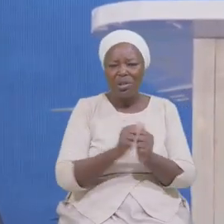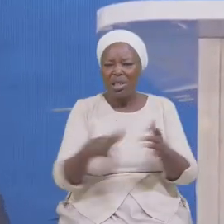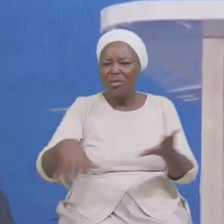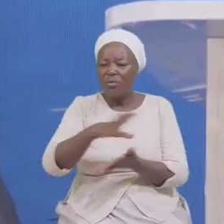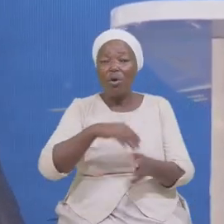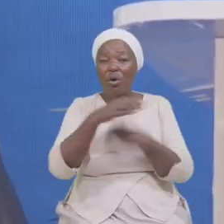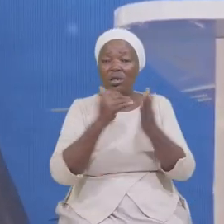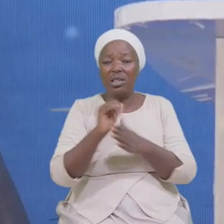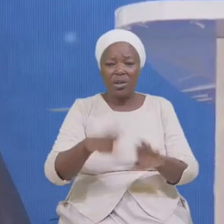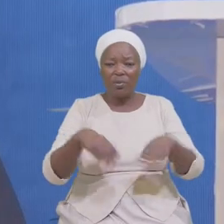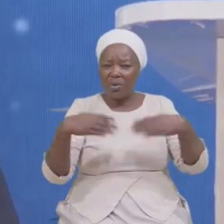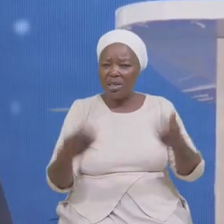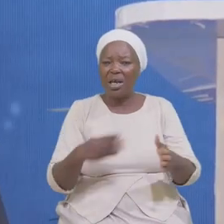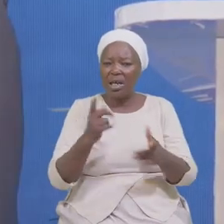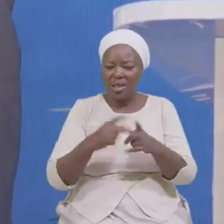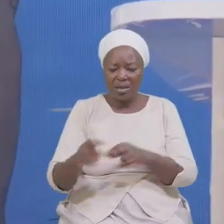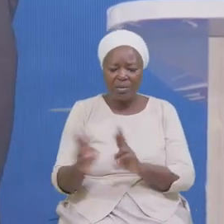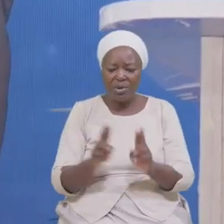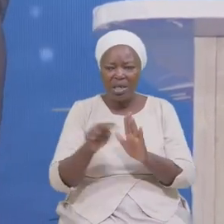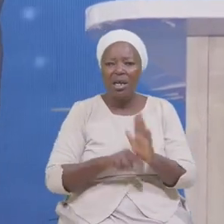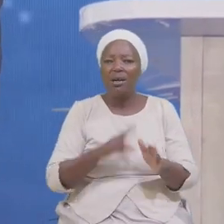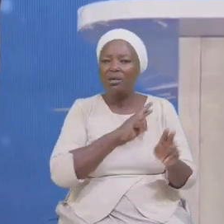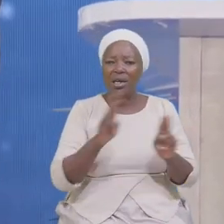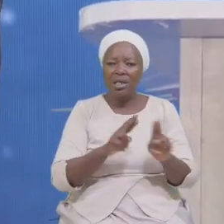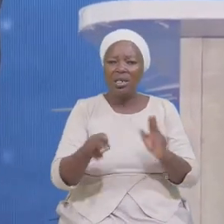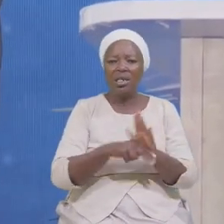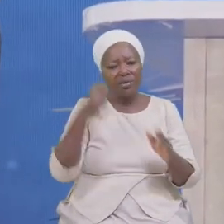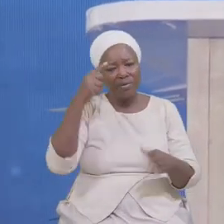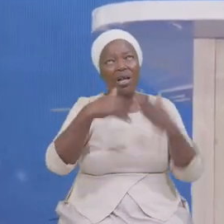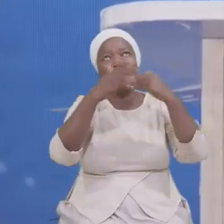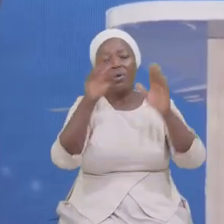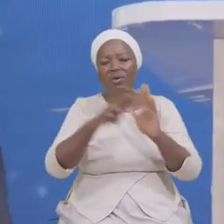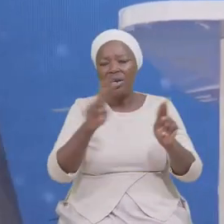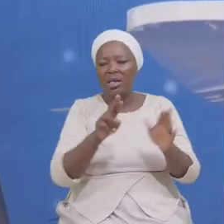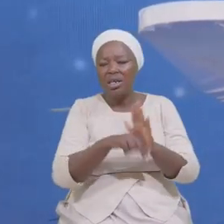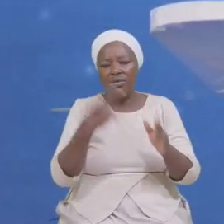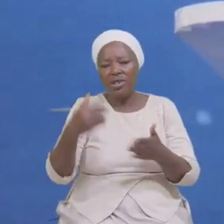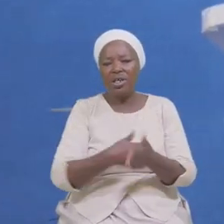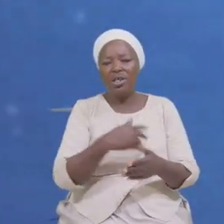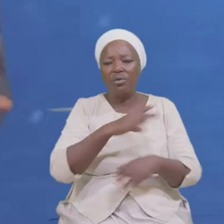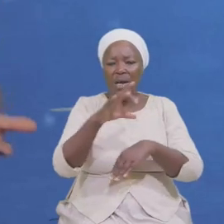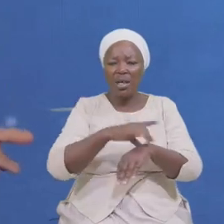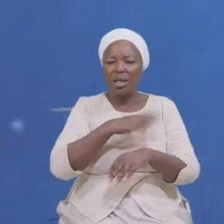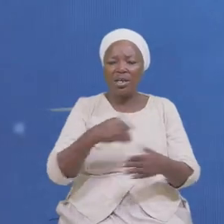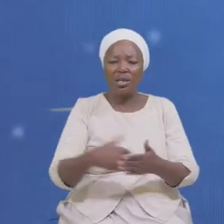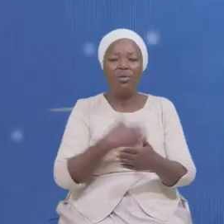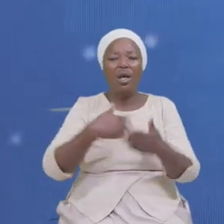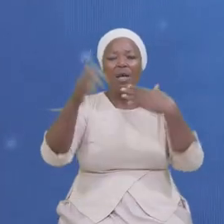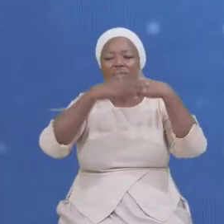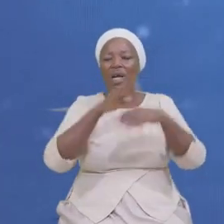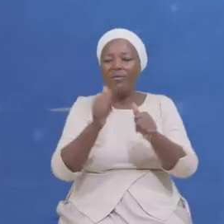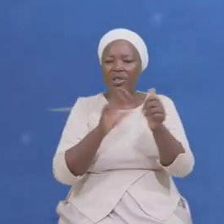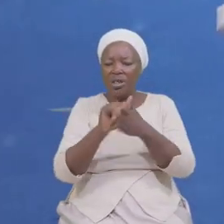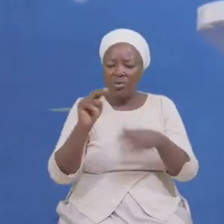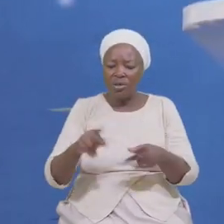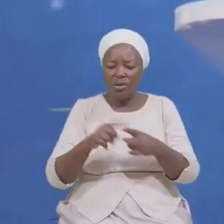And then readiness for heaven, readiness for the new earth and the new heavens. Everything you need to get ready is